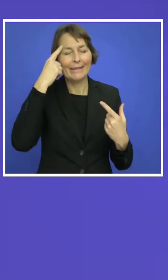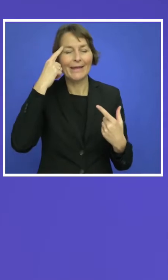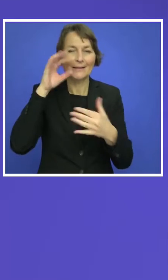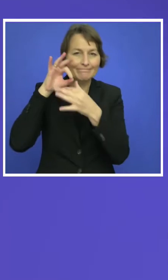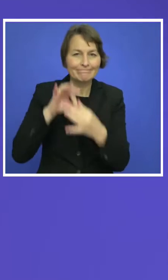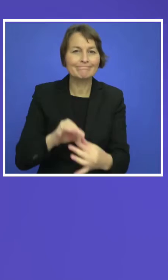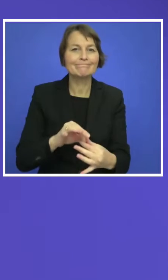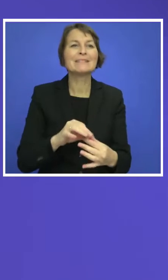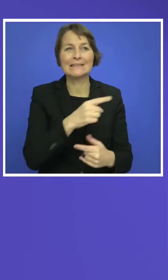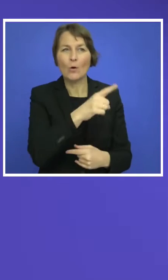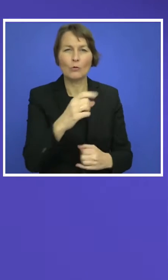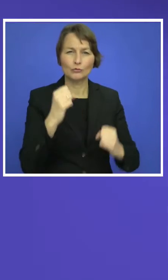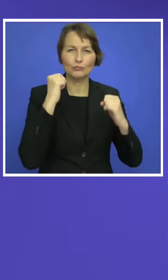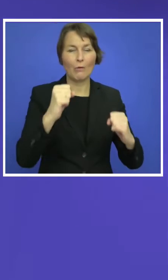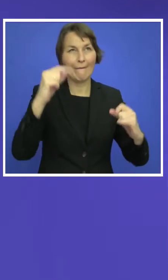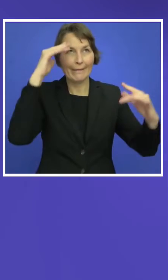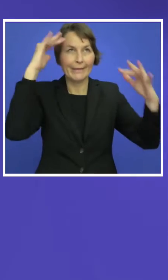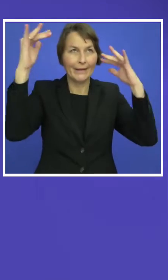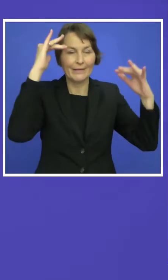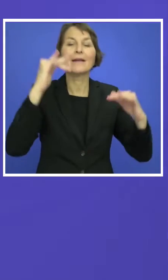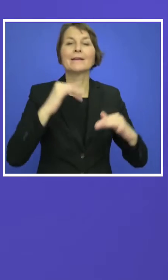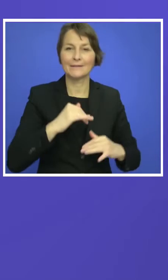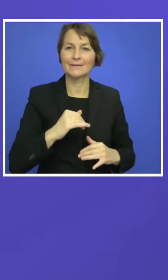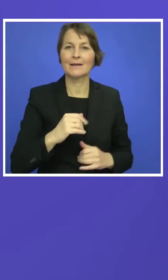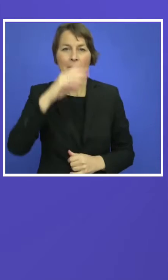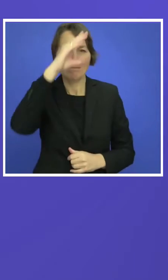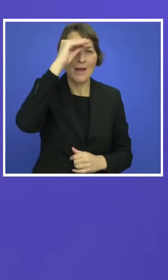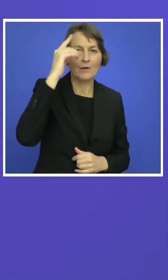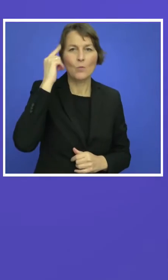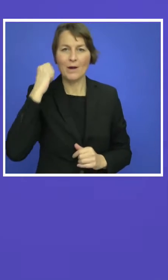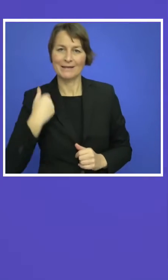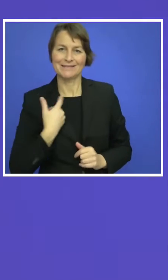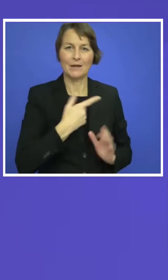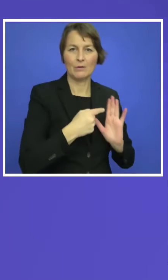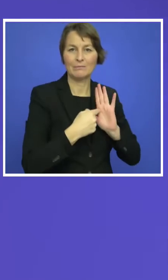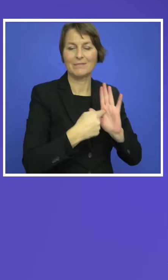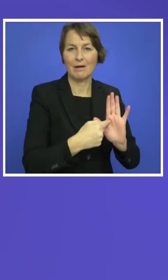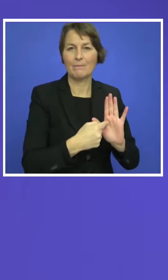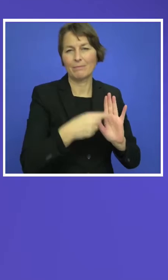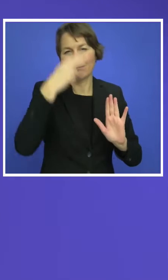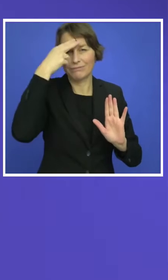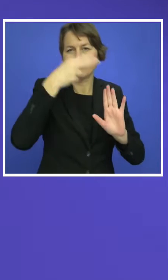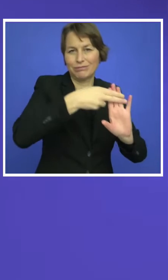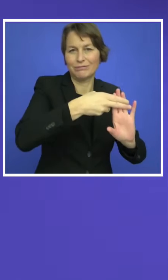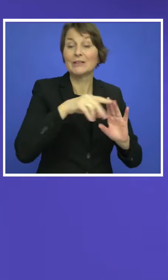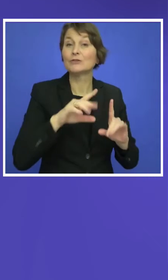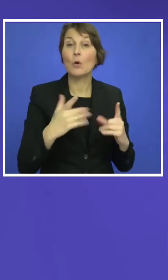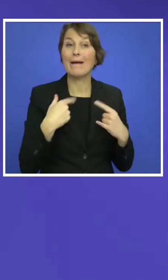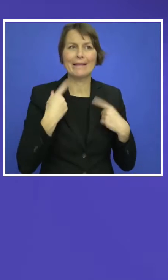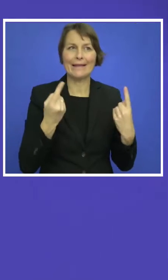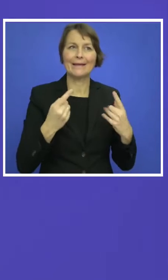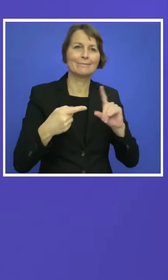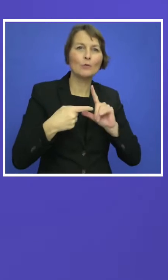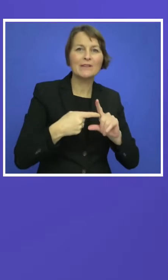is due to the fact that women are not visible enough still in the media, on TV screens, on radio